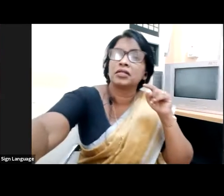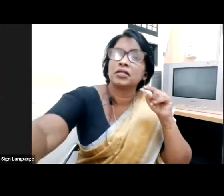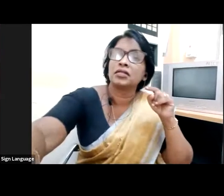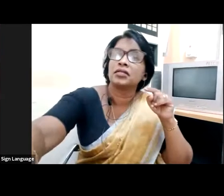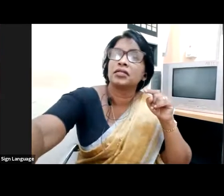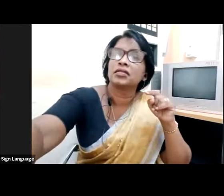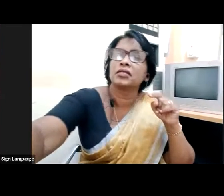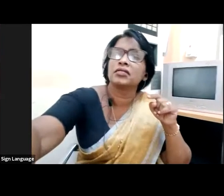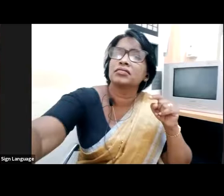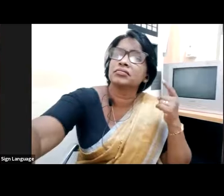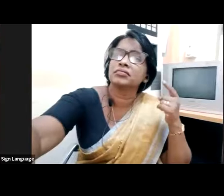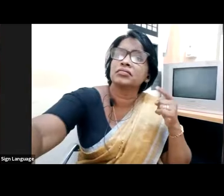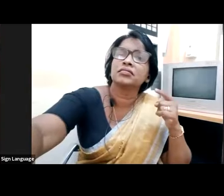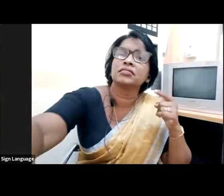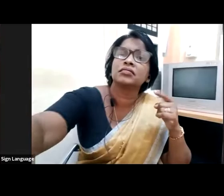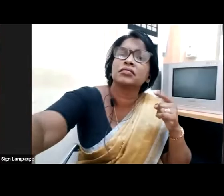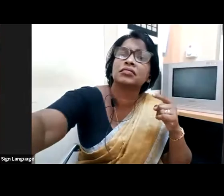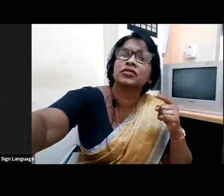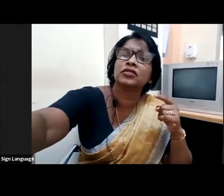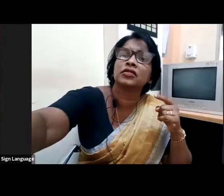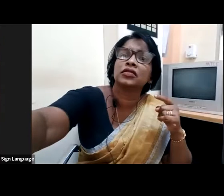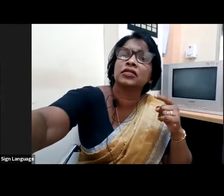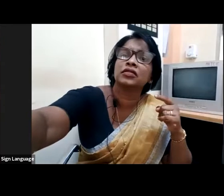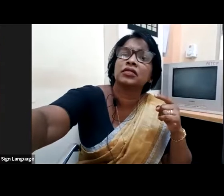that topic by saying